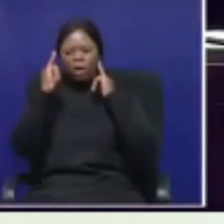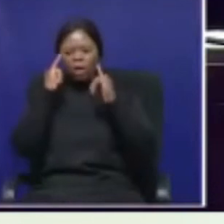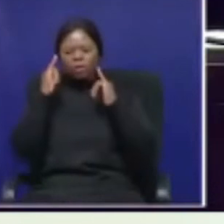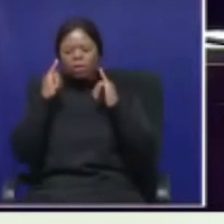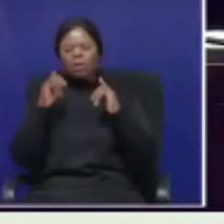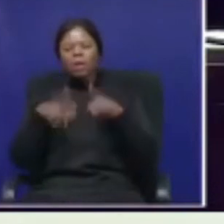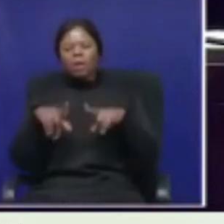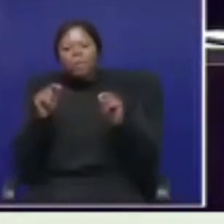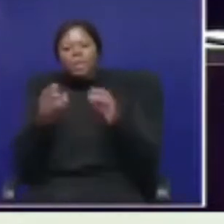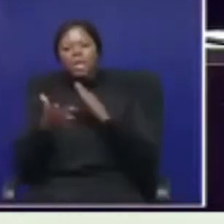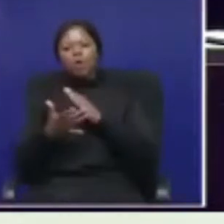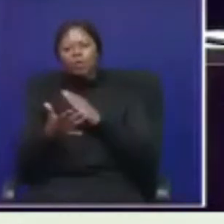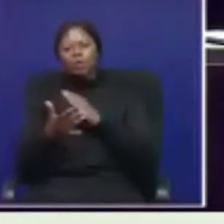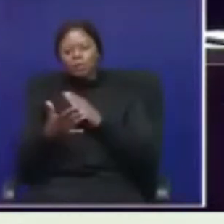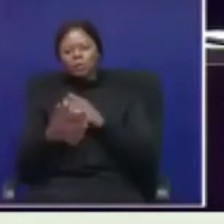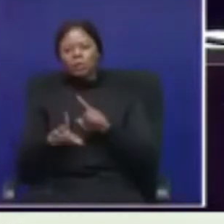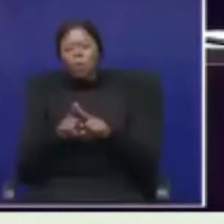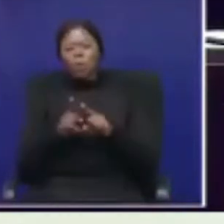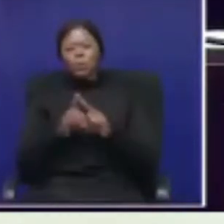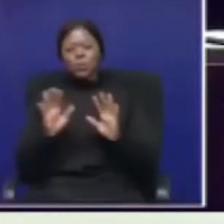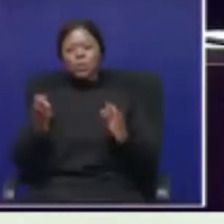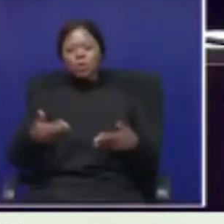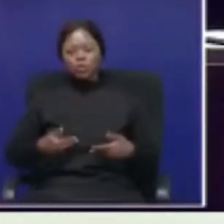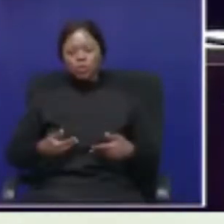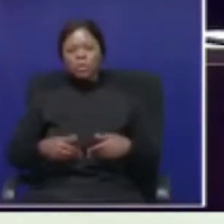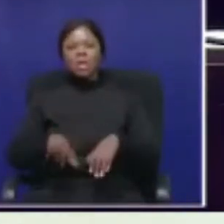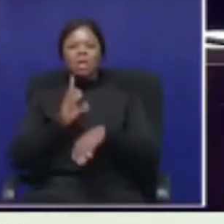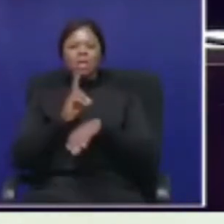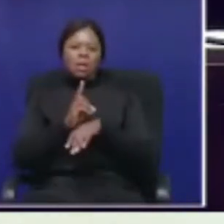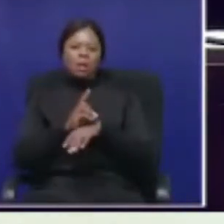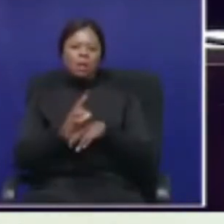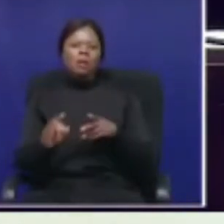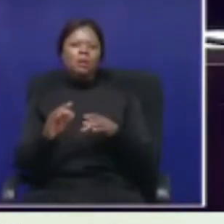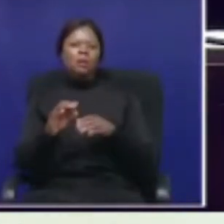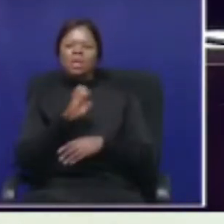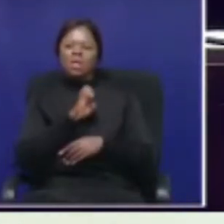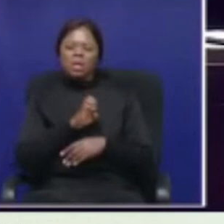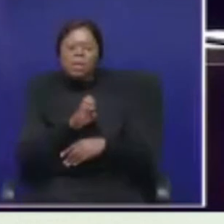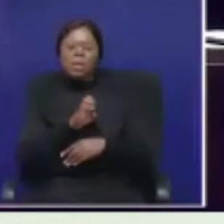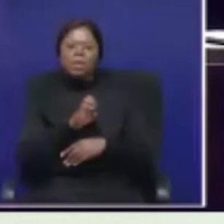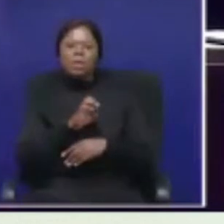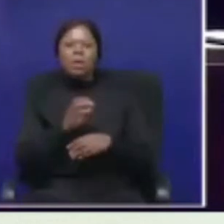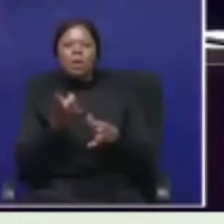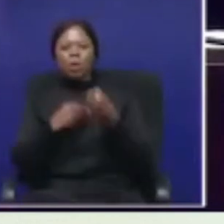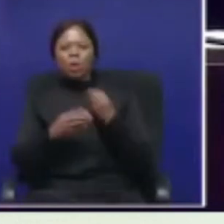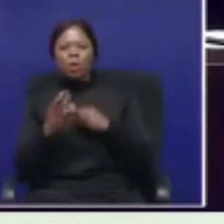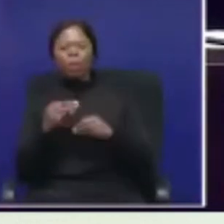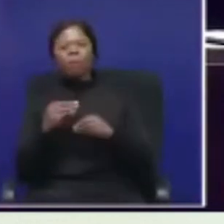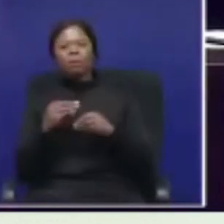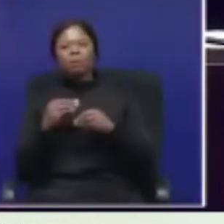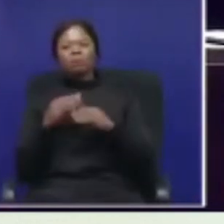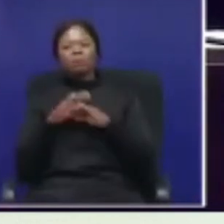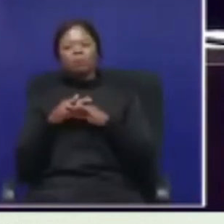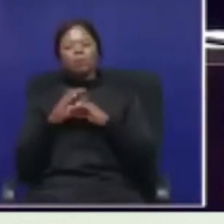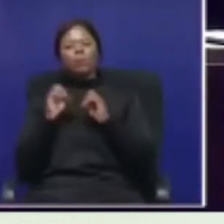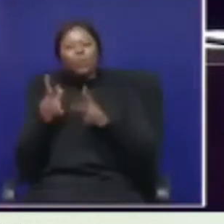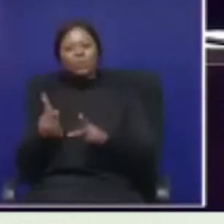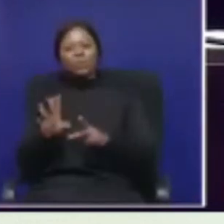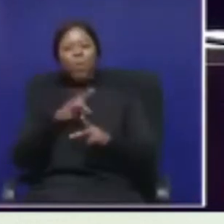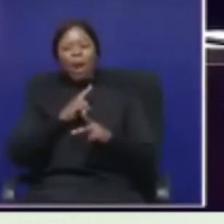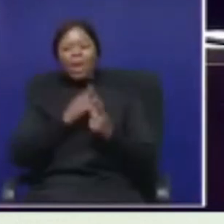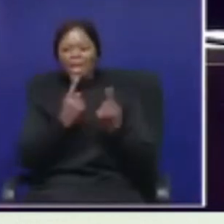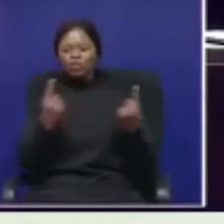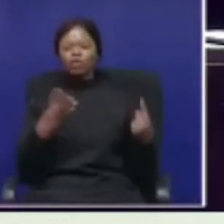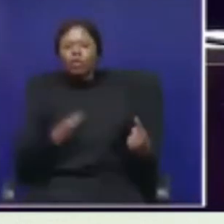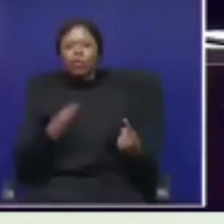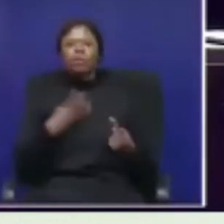Initiative, and introduce data vouchers and zero-rated e-learning platforms so that no young person is cut off from opportunity because they